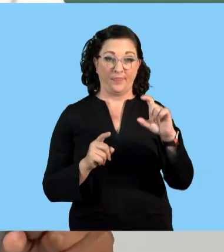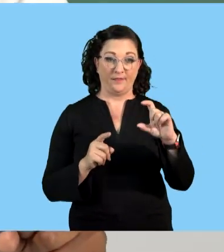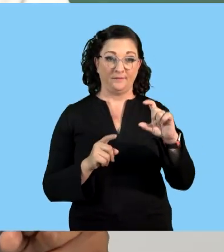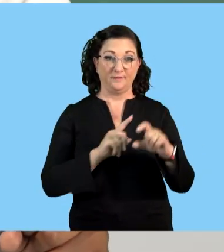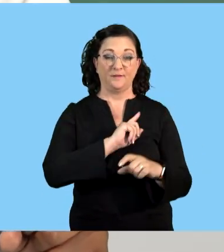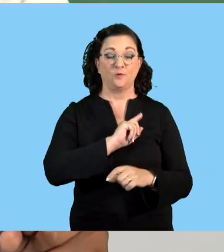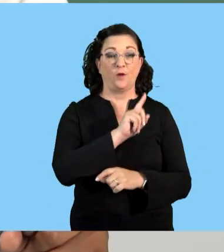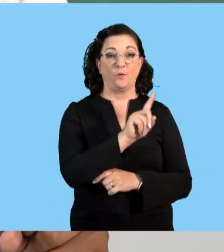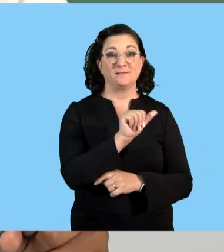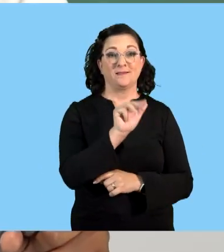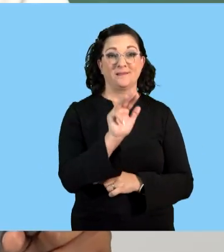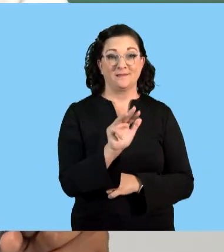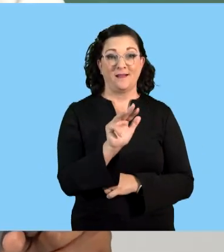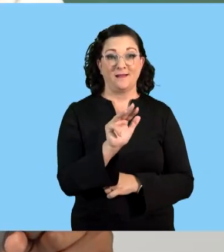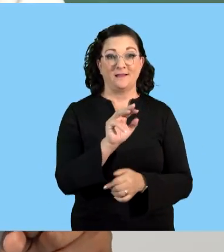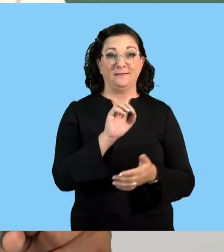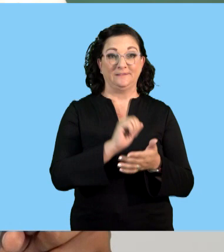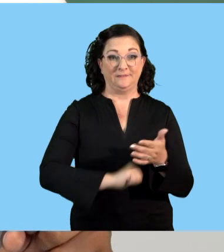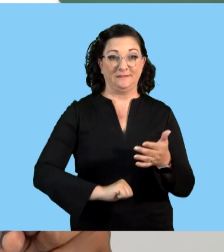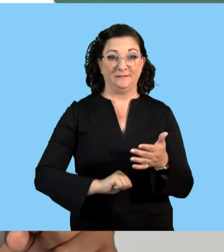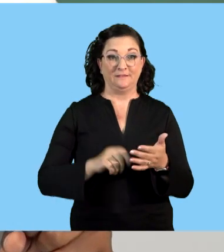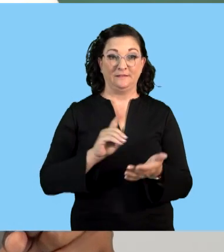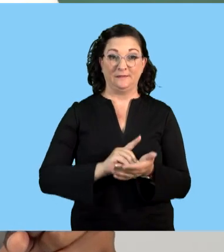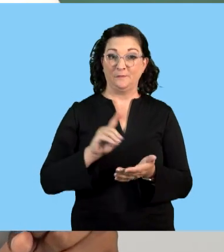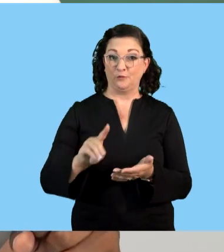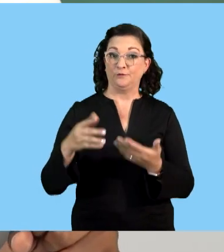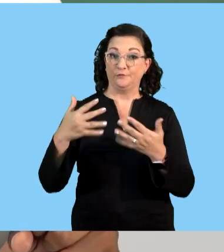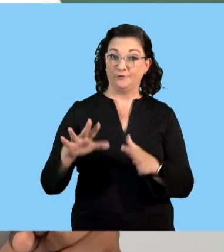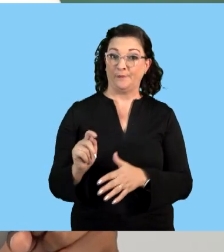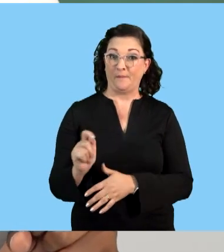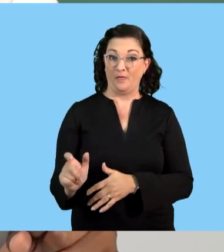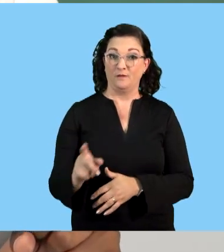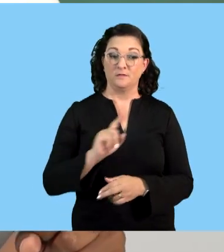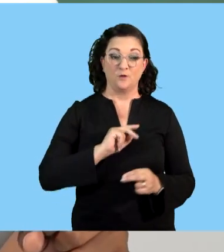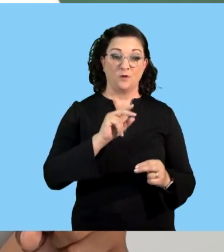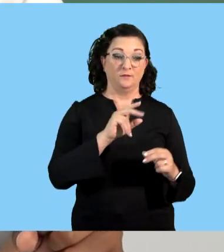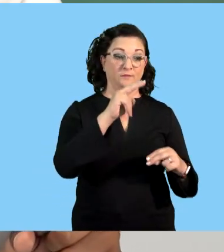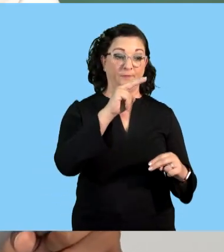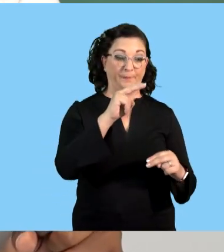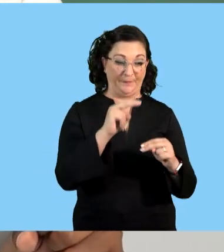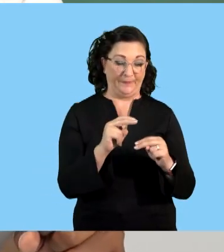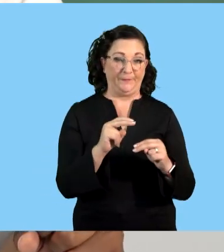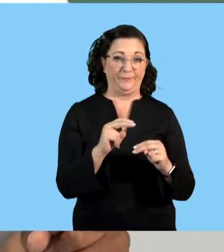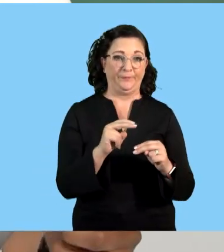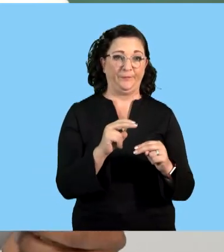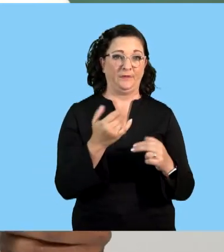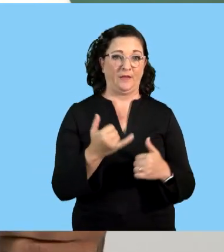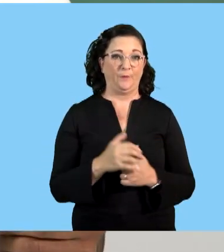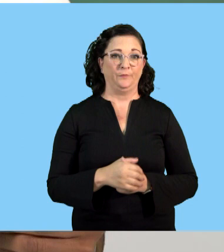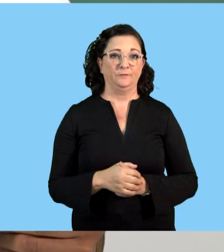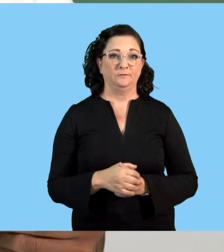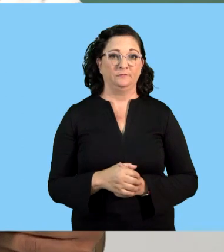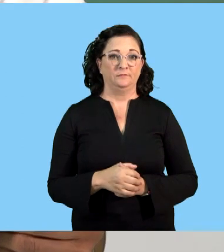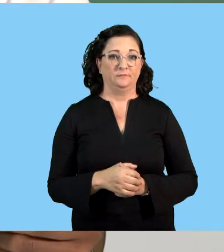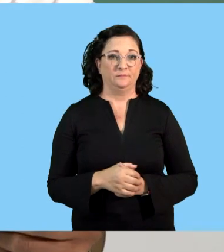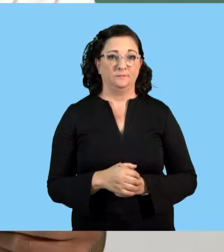the 169,000 subtract, because we are now going to decrease the deposit from the original